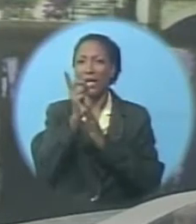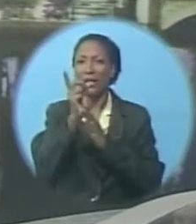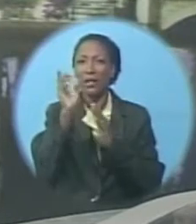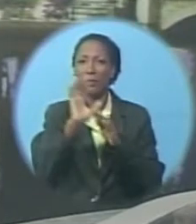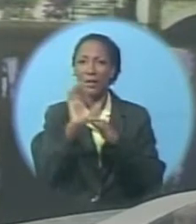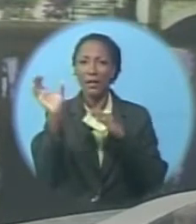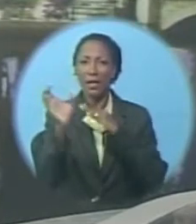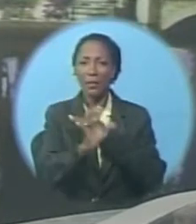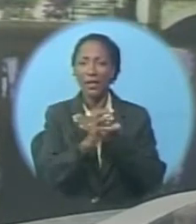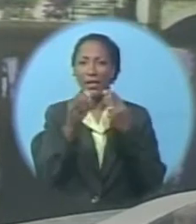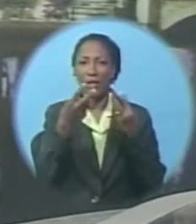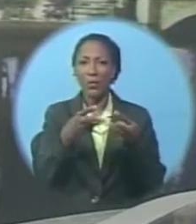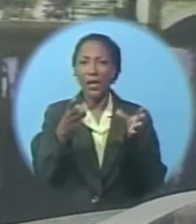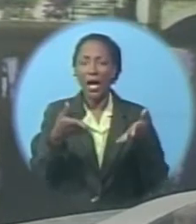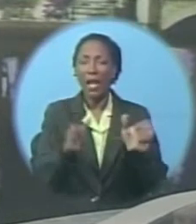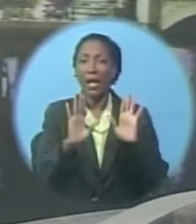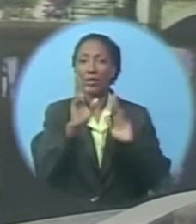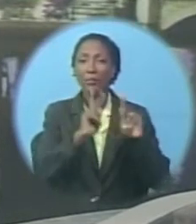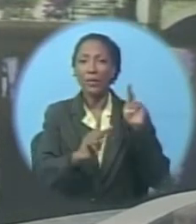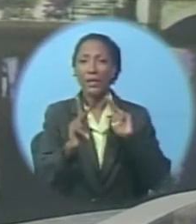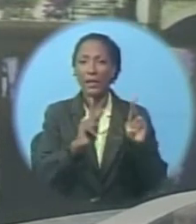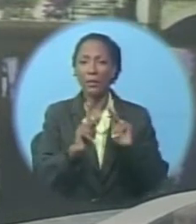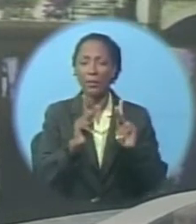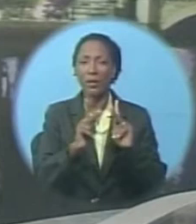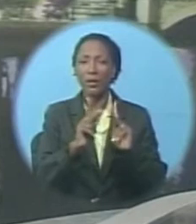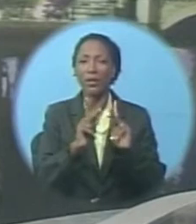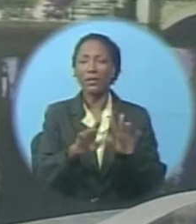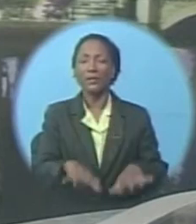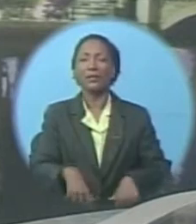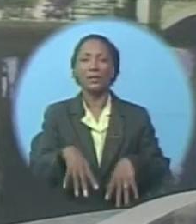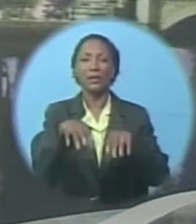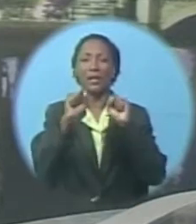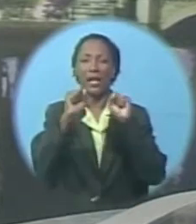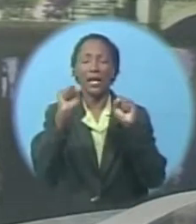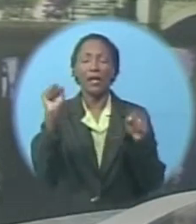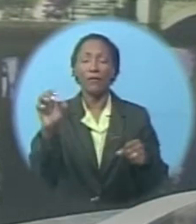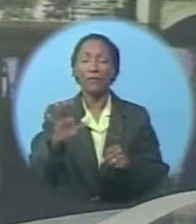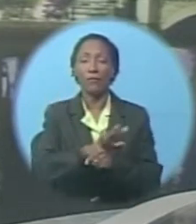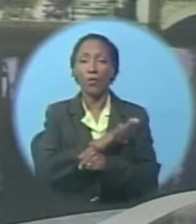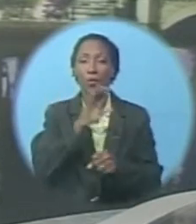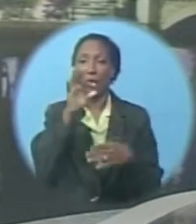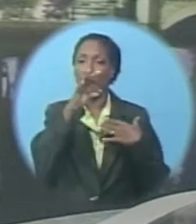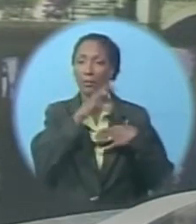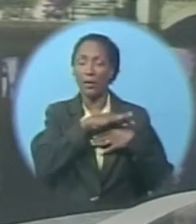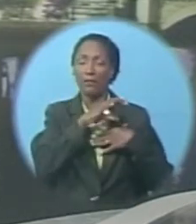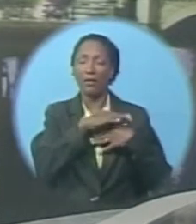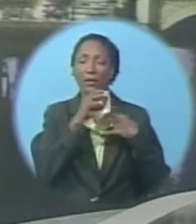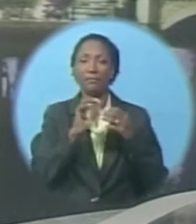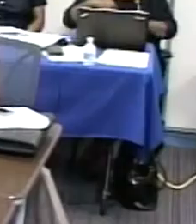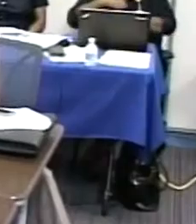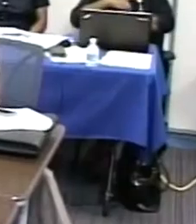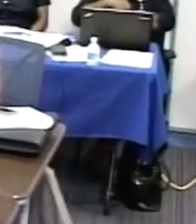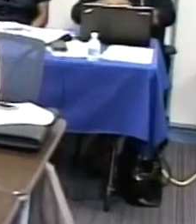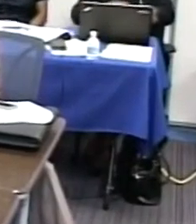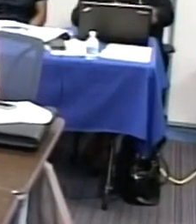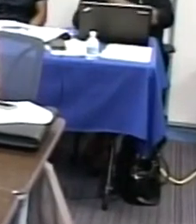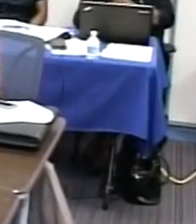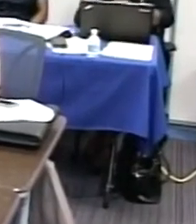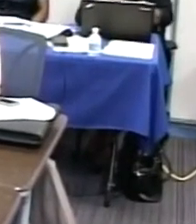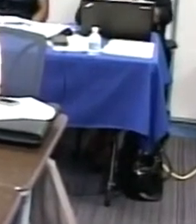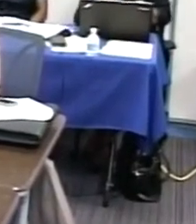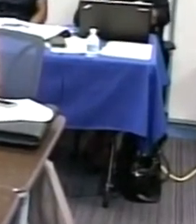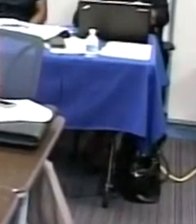region in a manner that allows its citizens to fulfill their potential. Kent Jerson has that story.